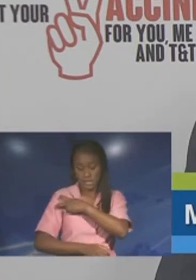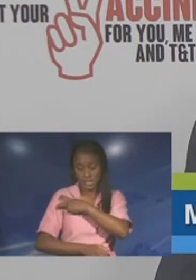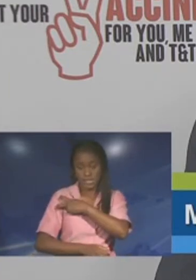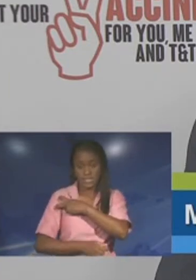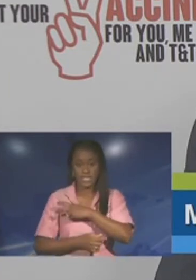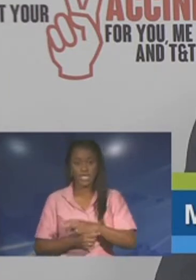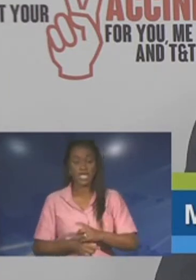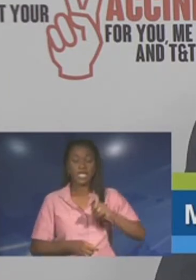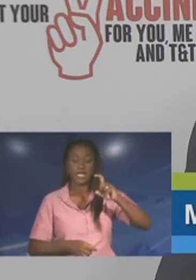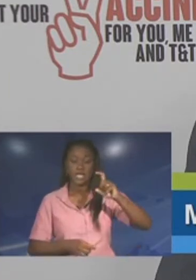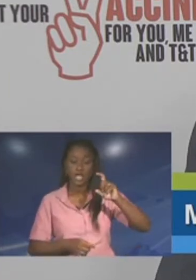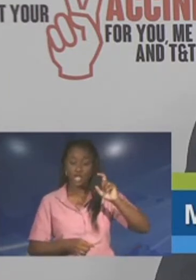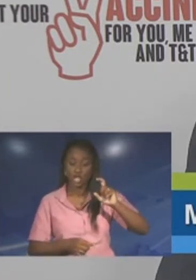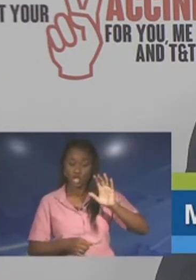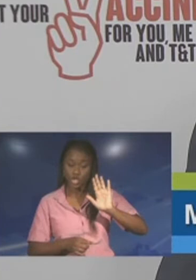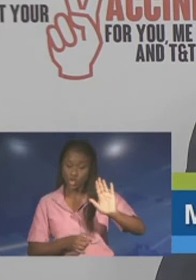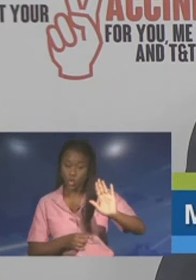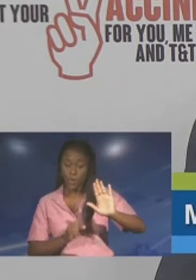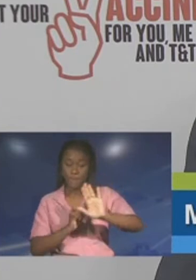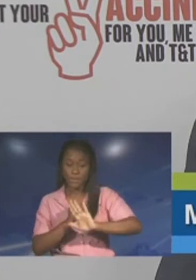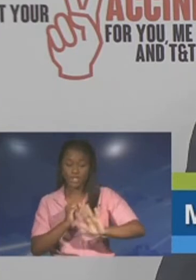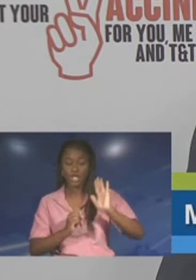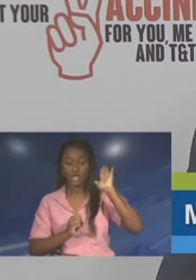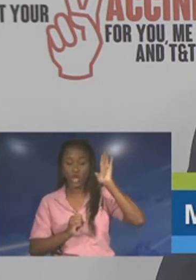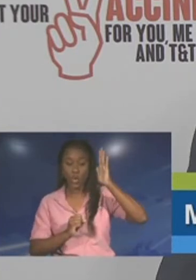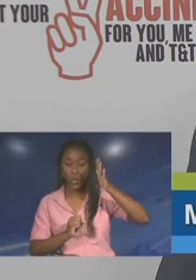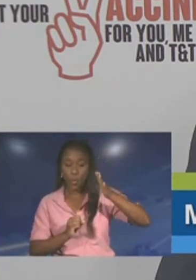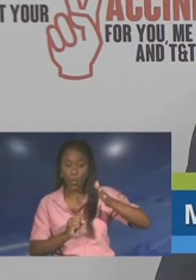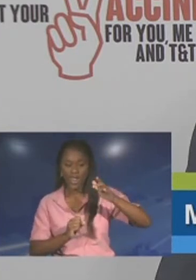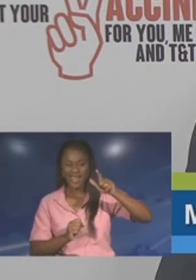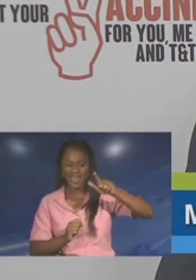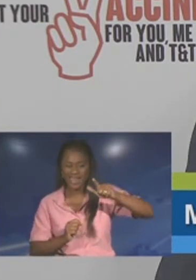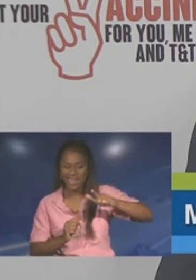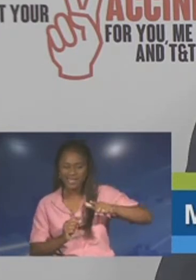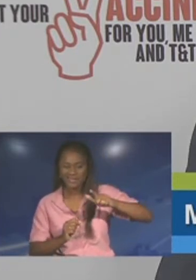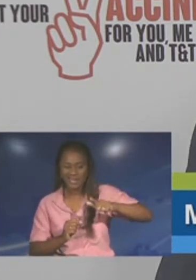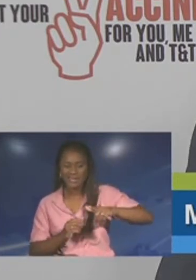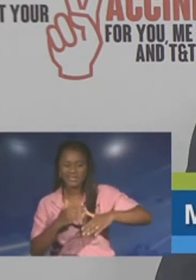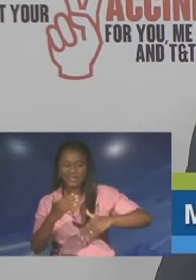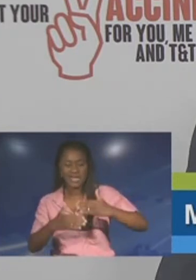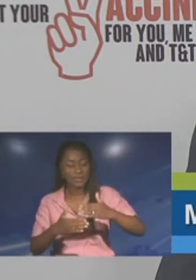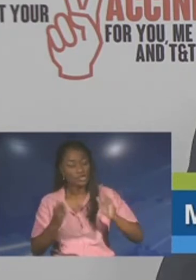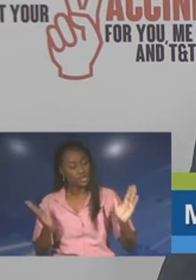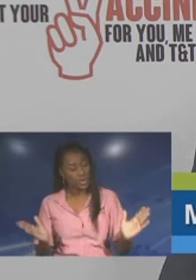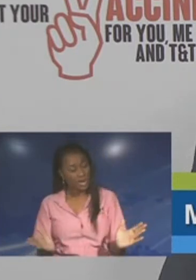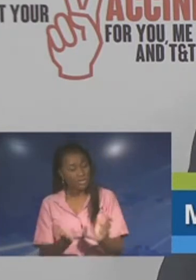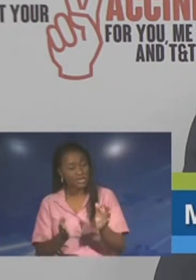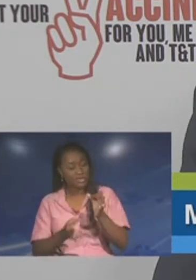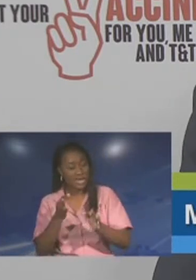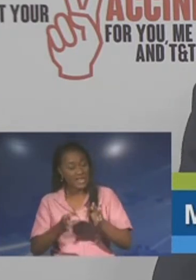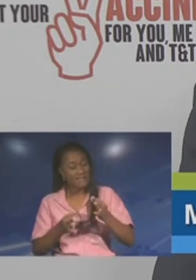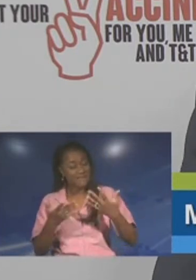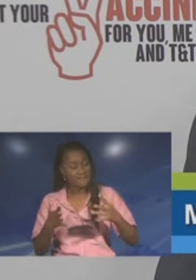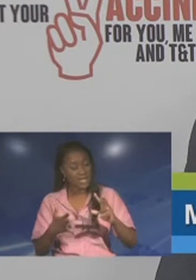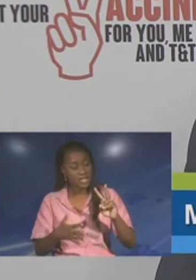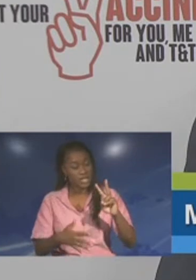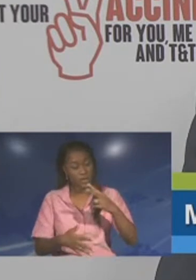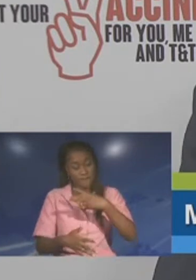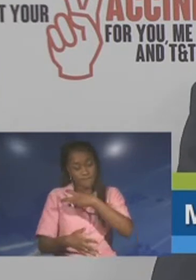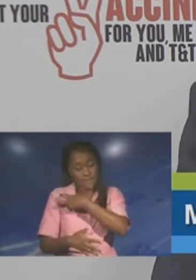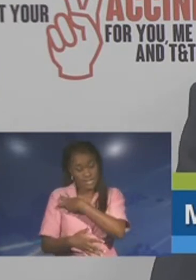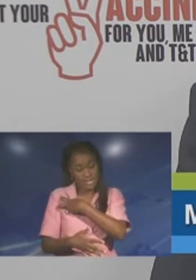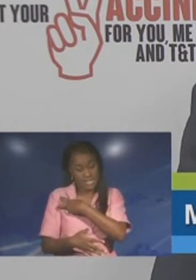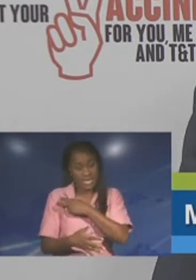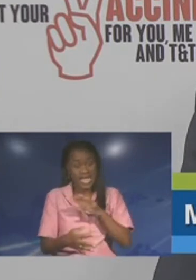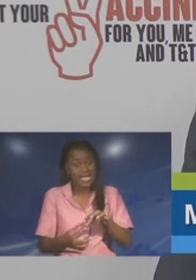your protection is going to wane over time. So we urge you, if you are vaccinated, especially if you belong